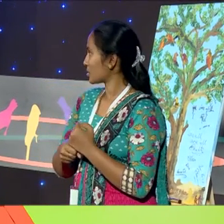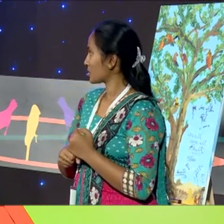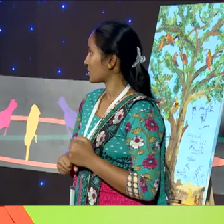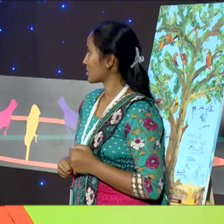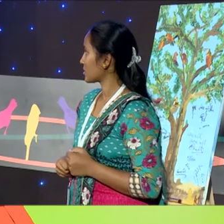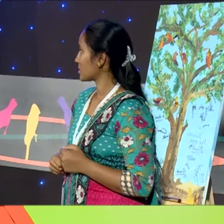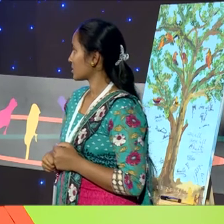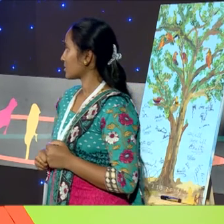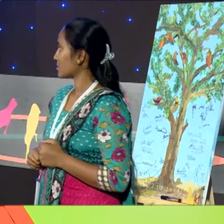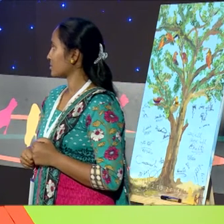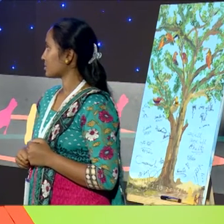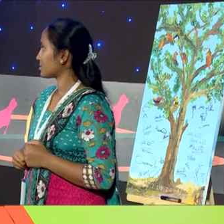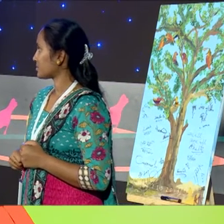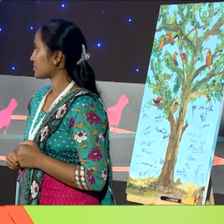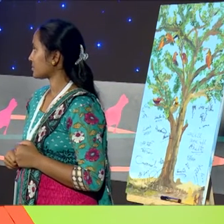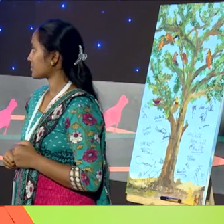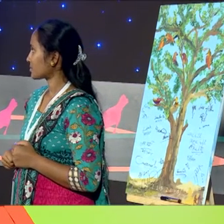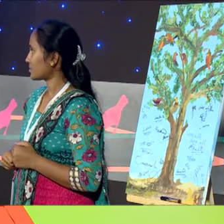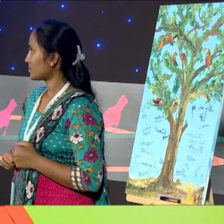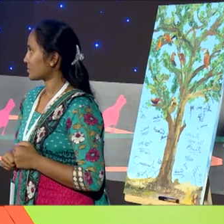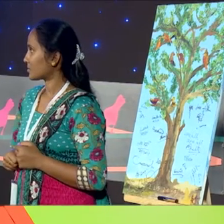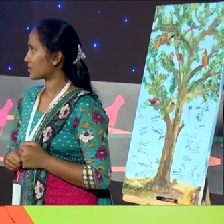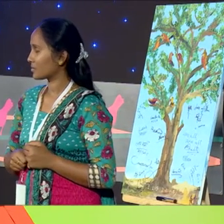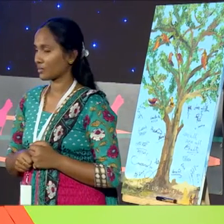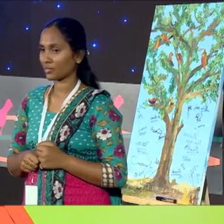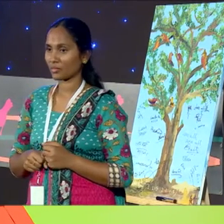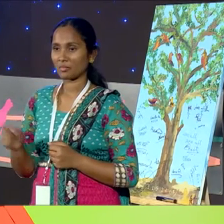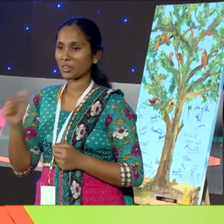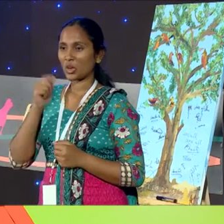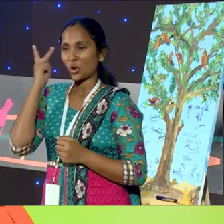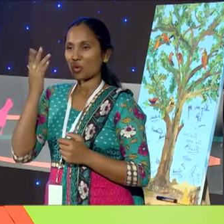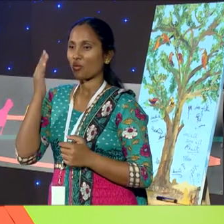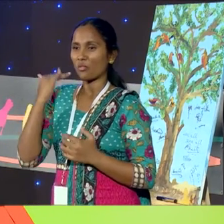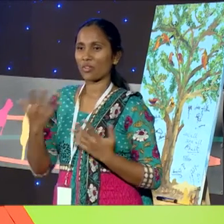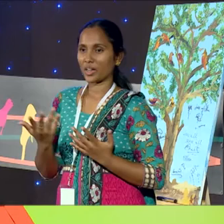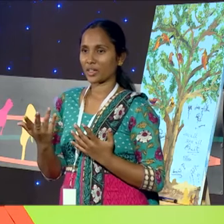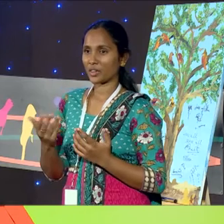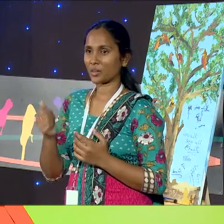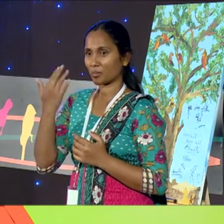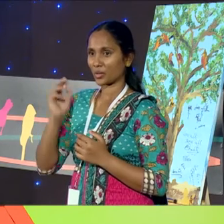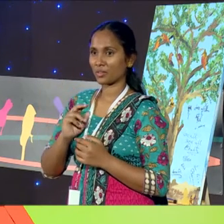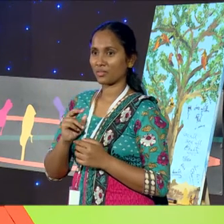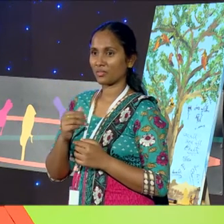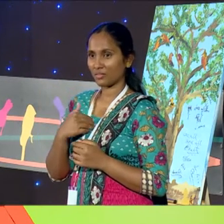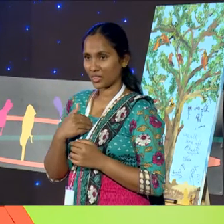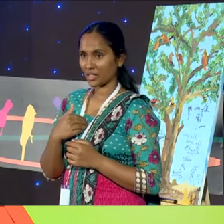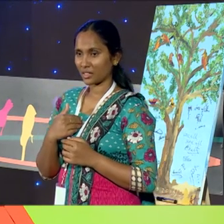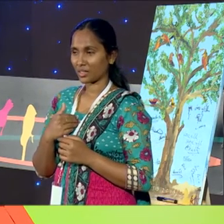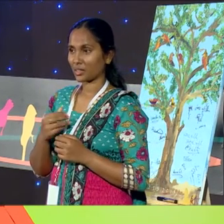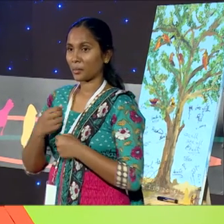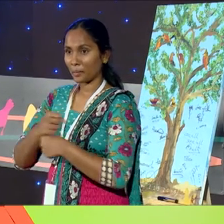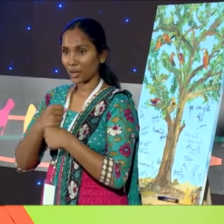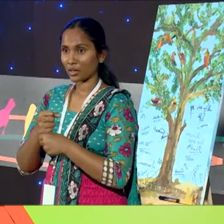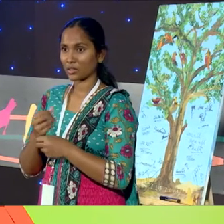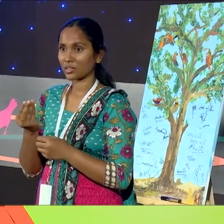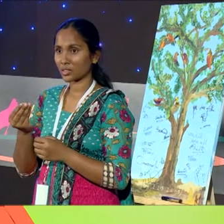we're frightened of the sea as a country. I don't know why, but we are genuinely frightened of it. It's the greatest